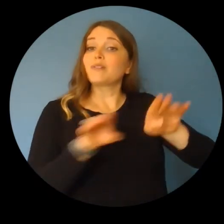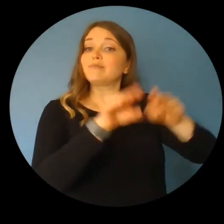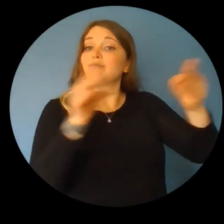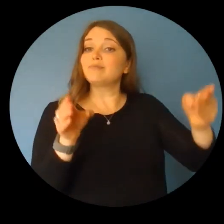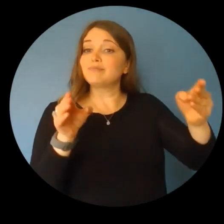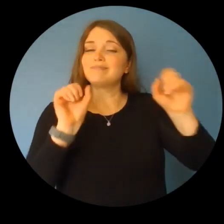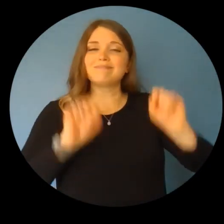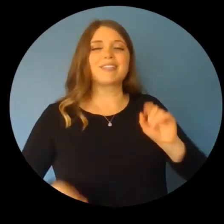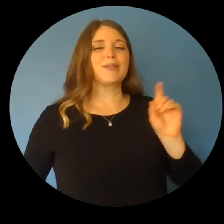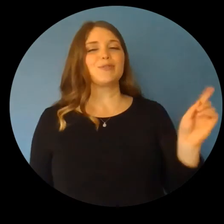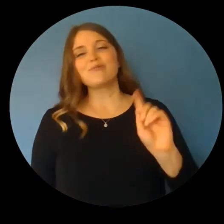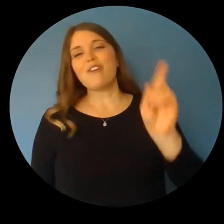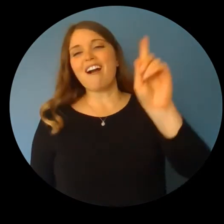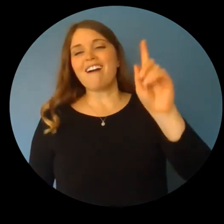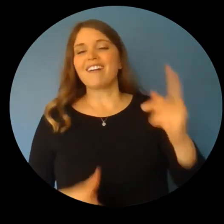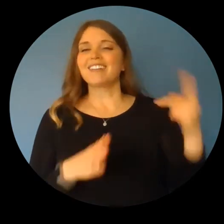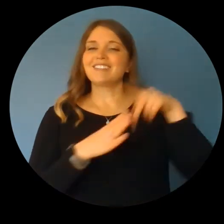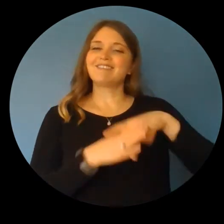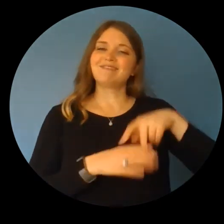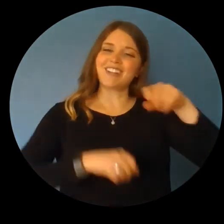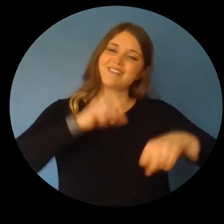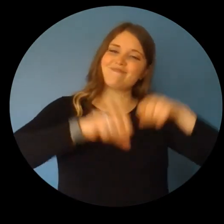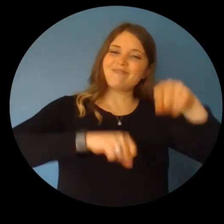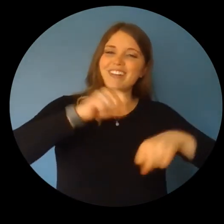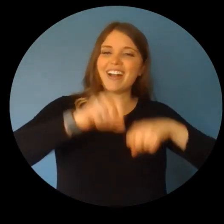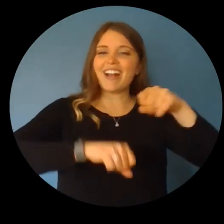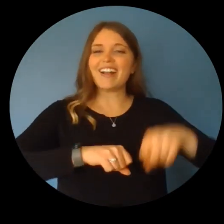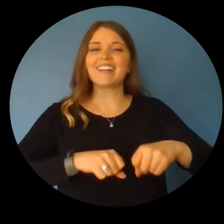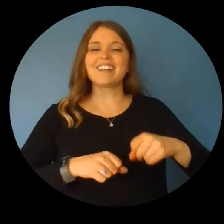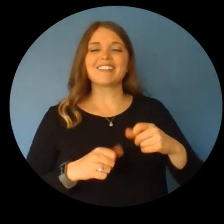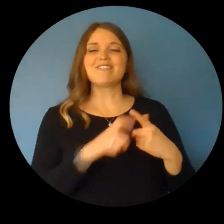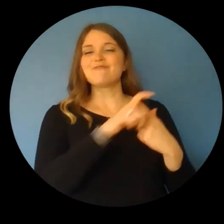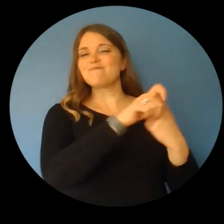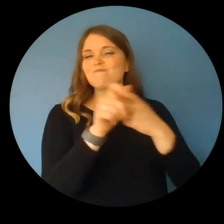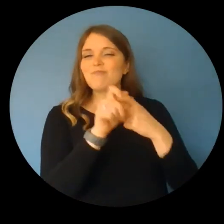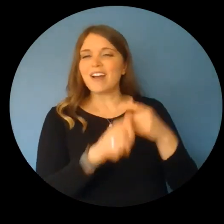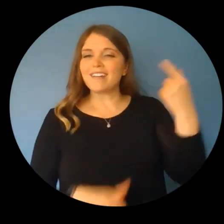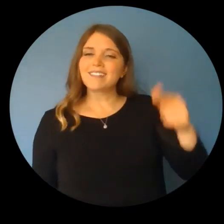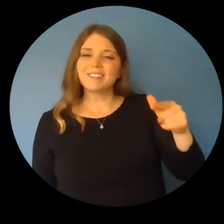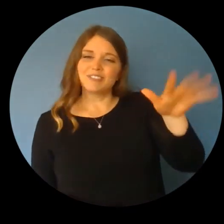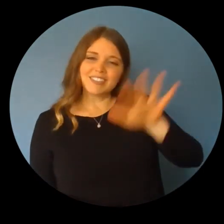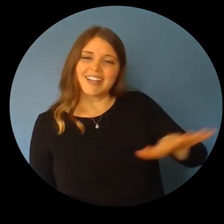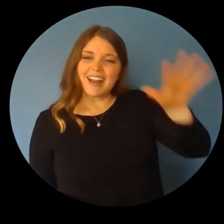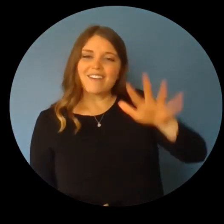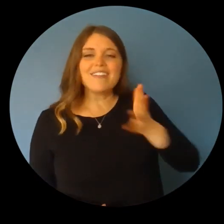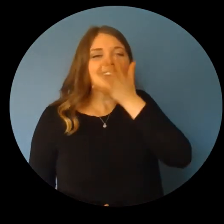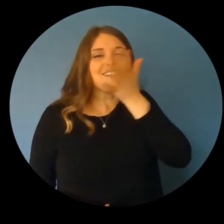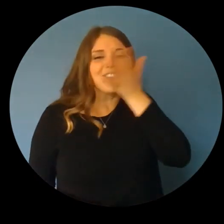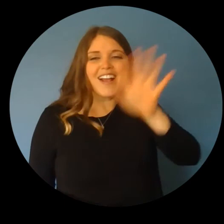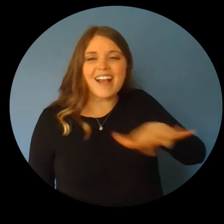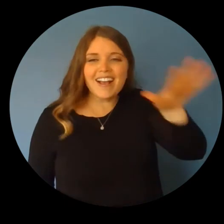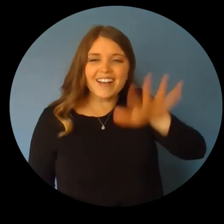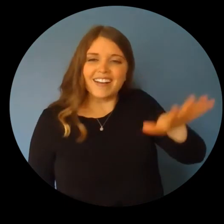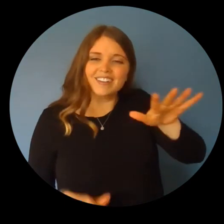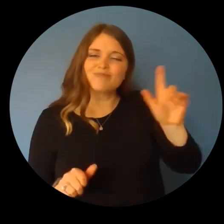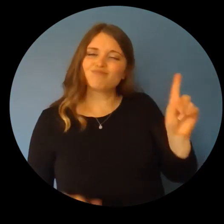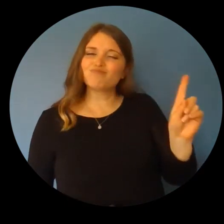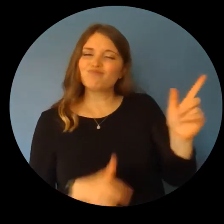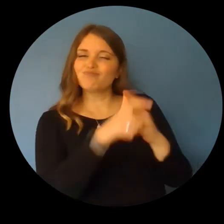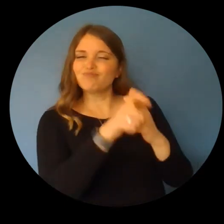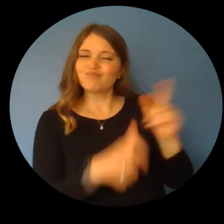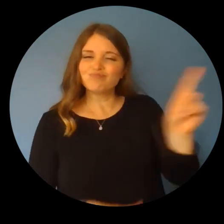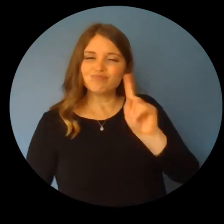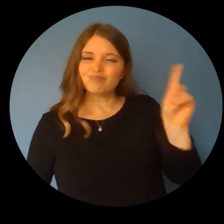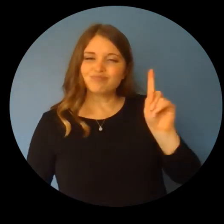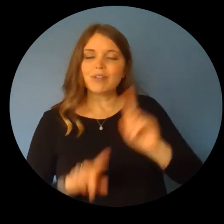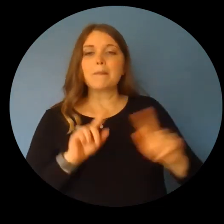ride your bikes on the trails. You can run around in the green space, but we want to make sure that, again, you keep your distance away